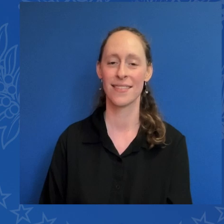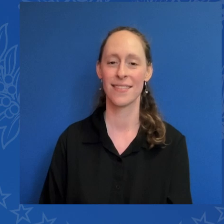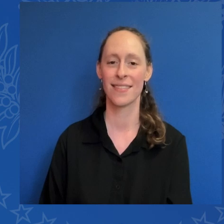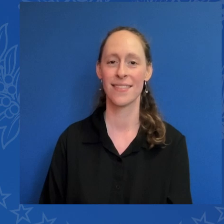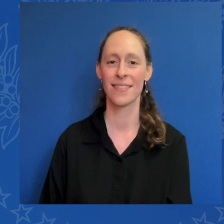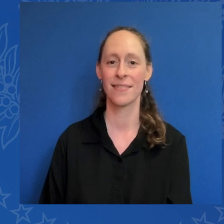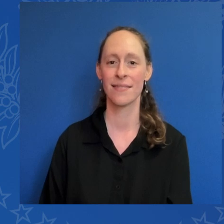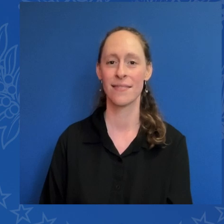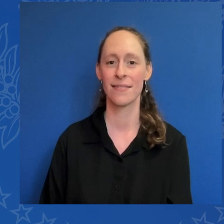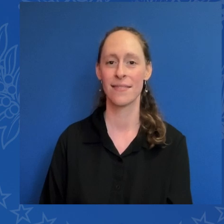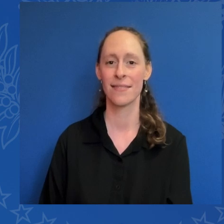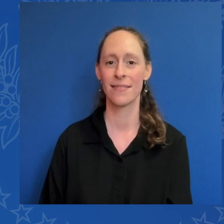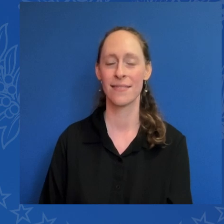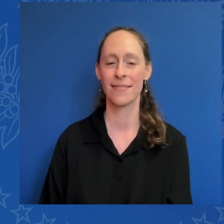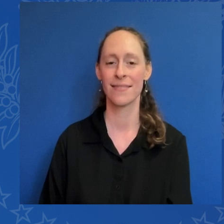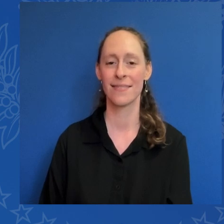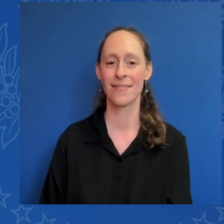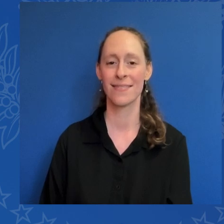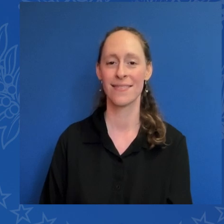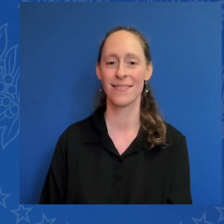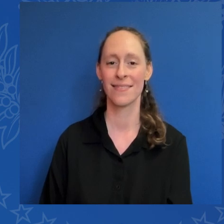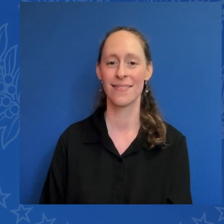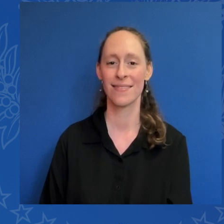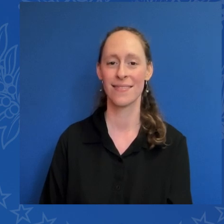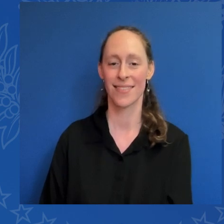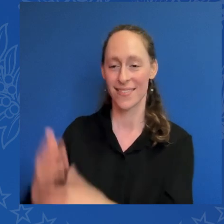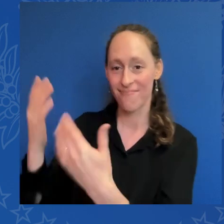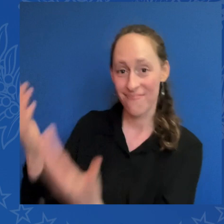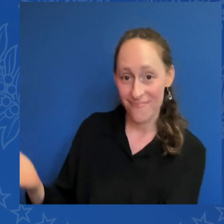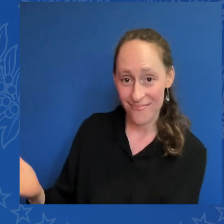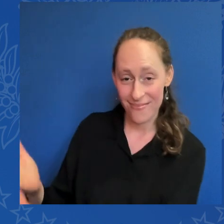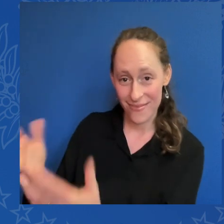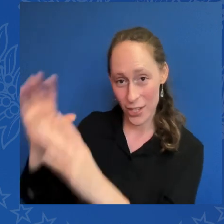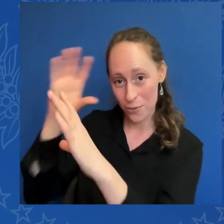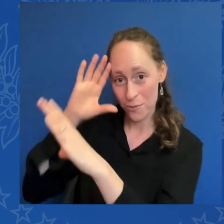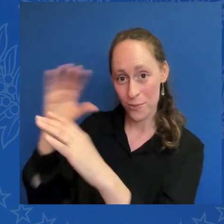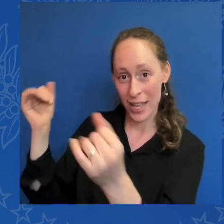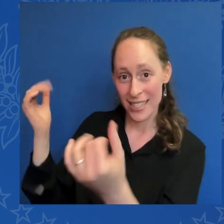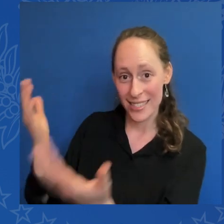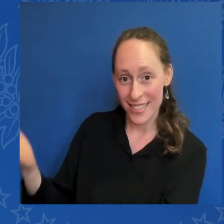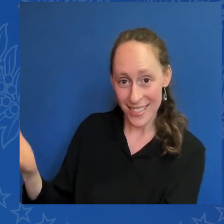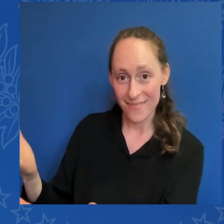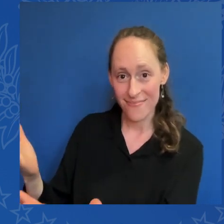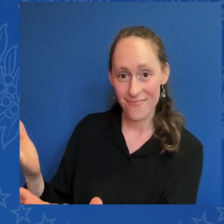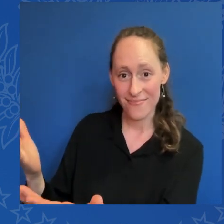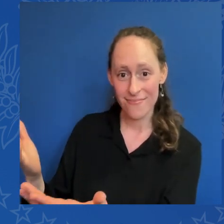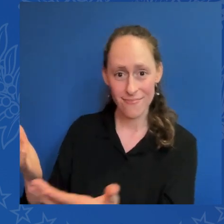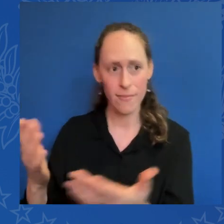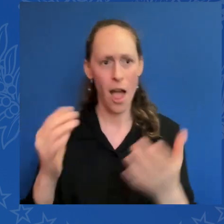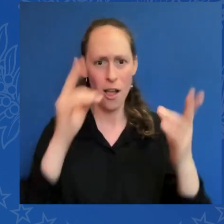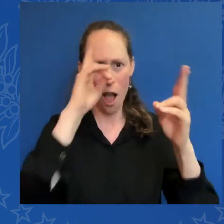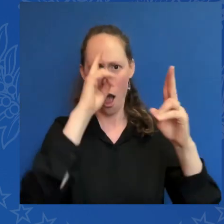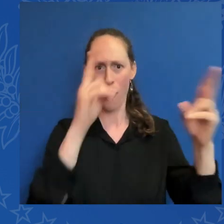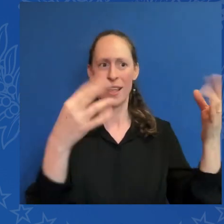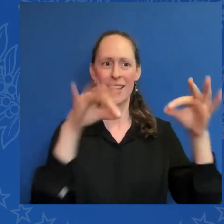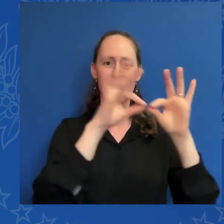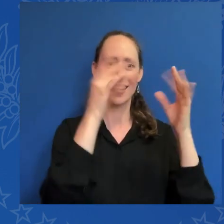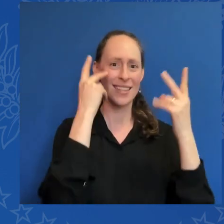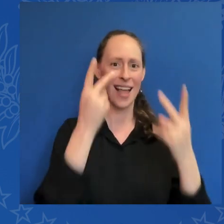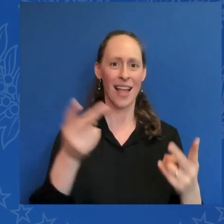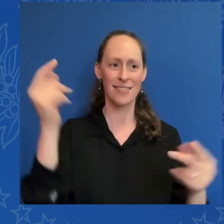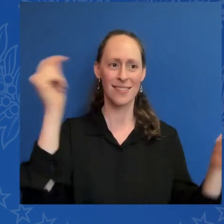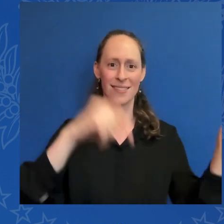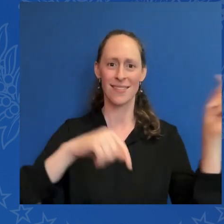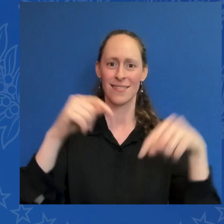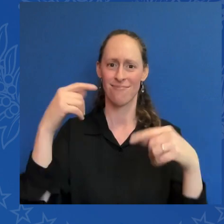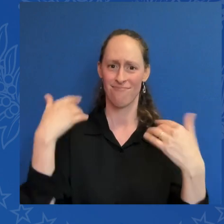Mr. President, honoured guests, it's a particular pleasure and indeed honour for me to welcome you home